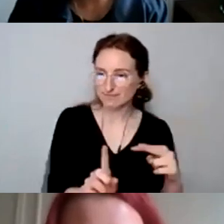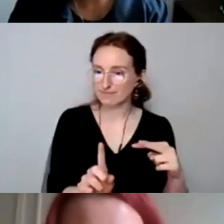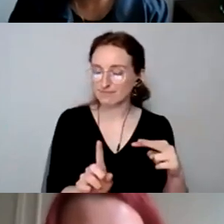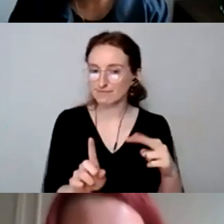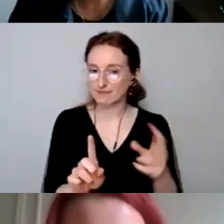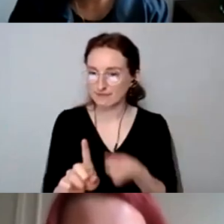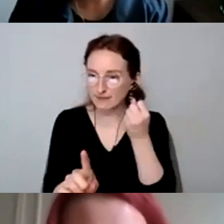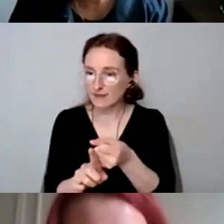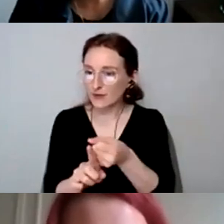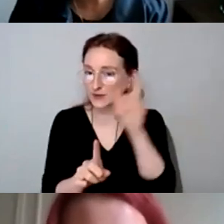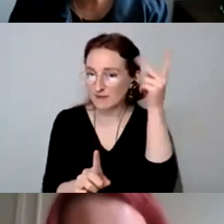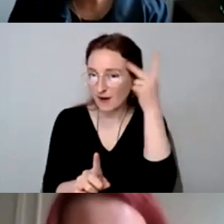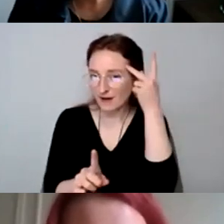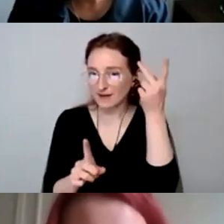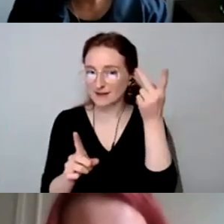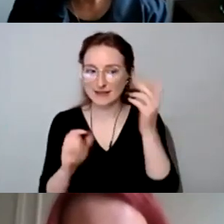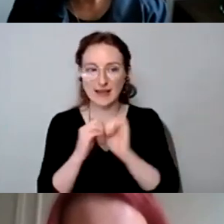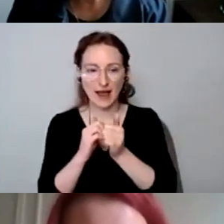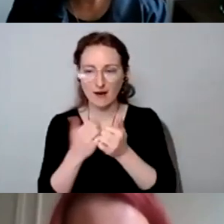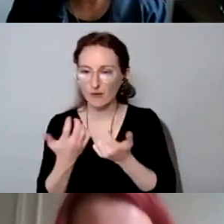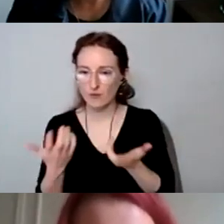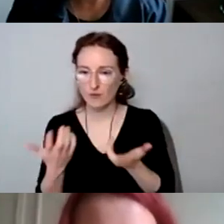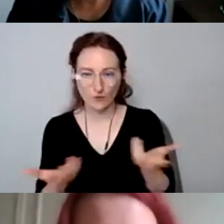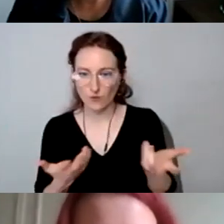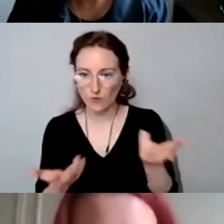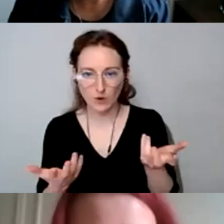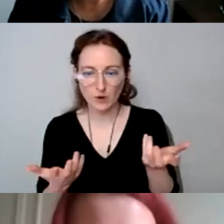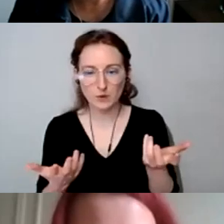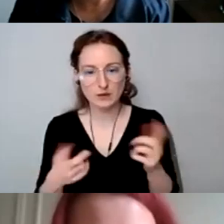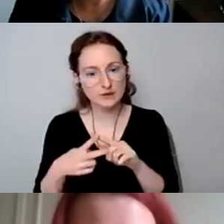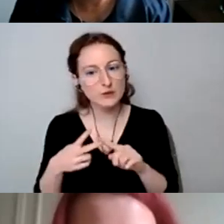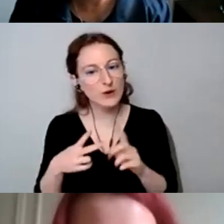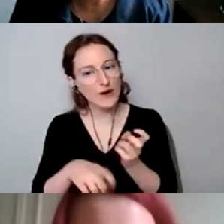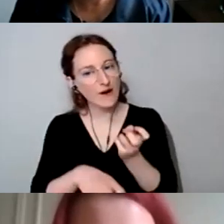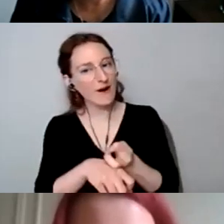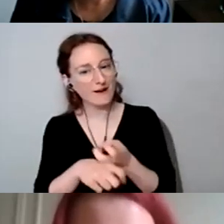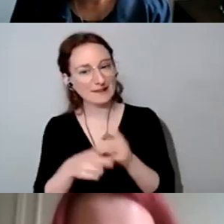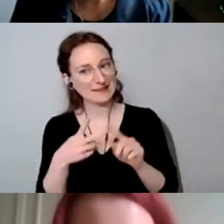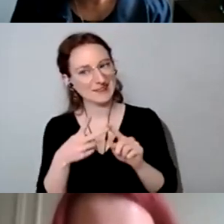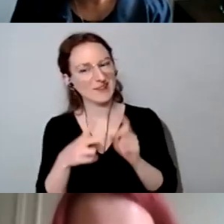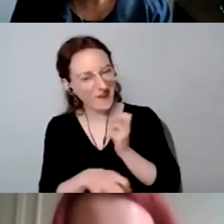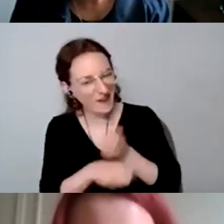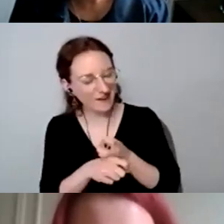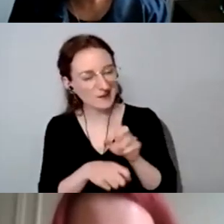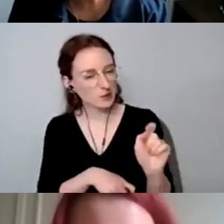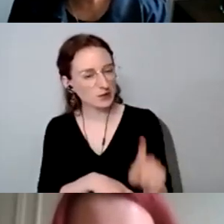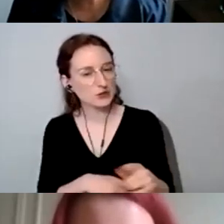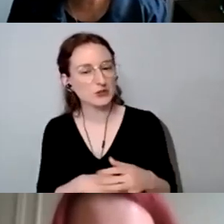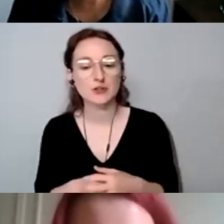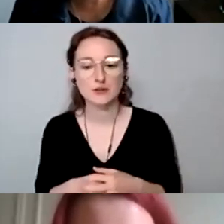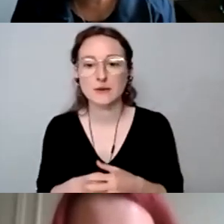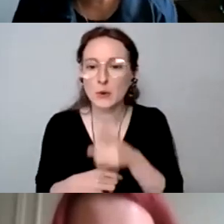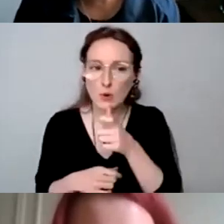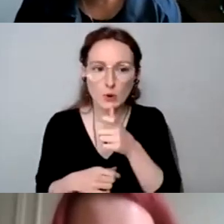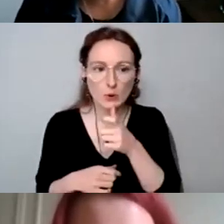So sort of a two-part question, very difficult question, but who would like to